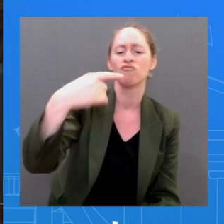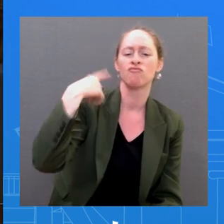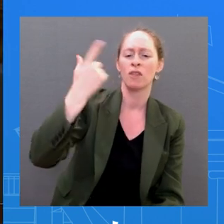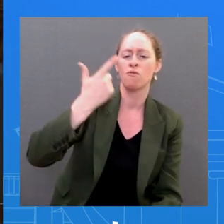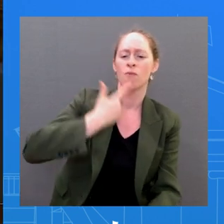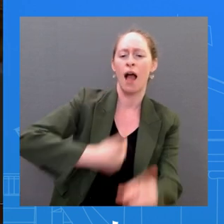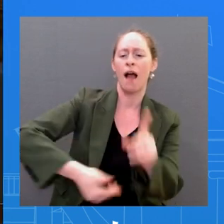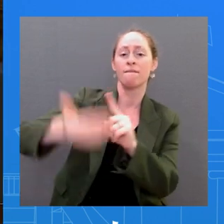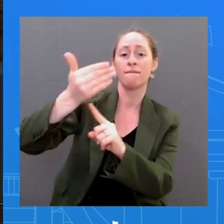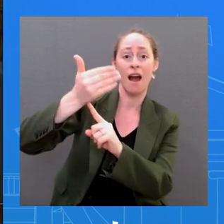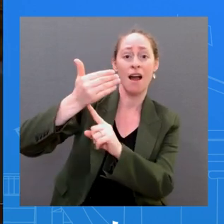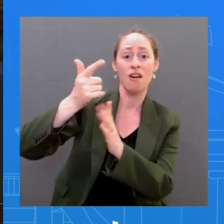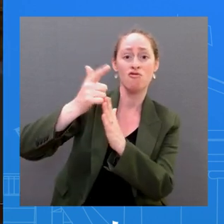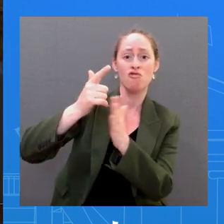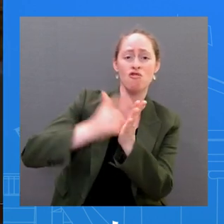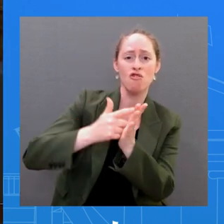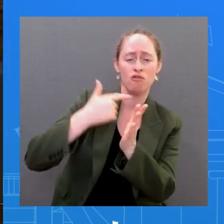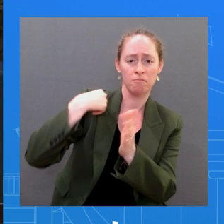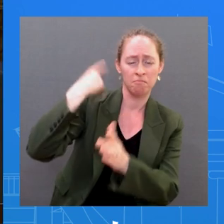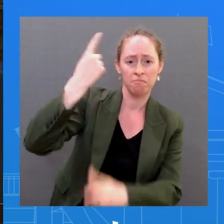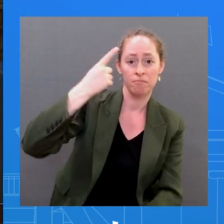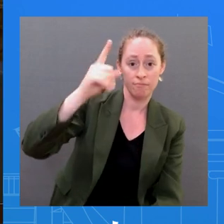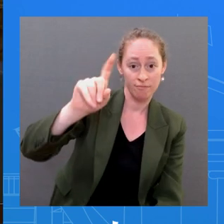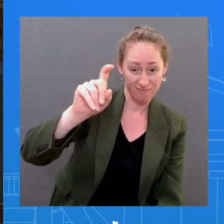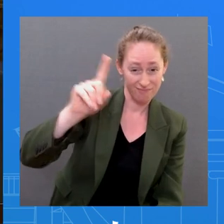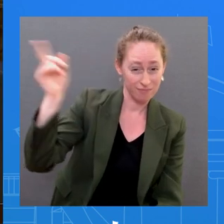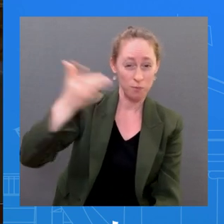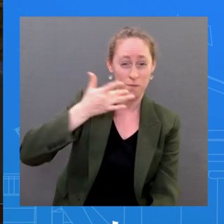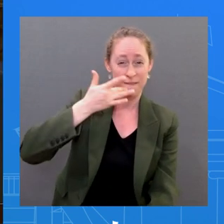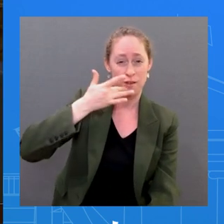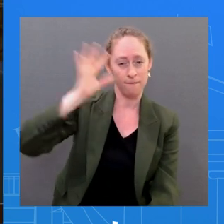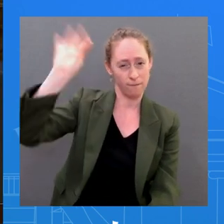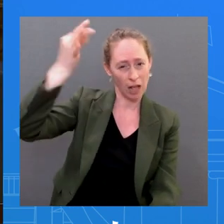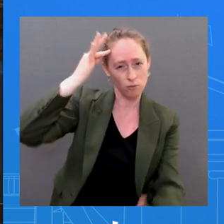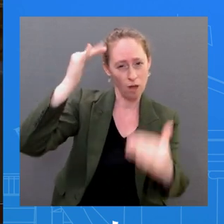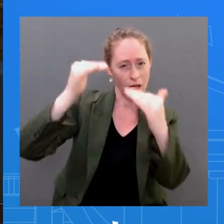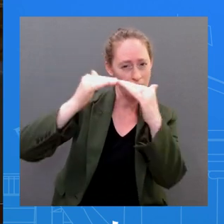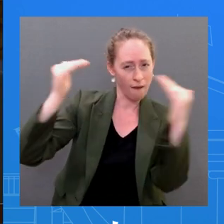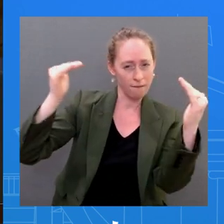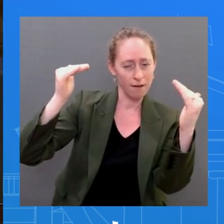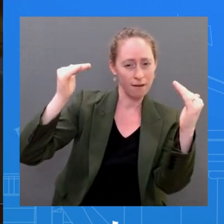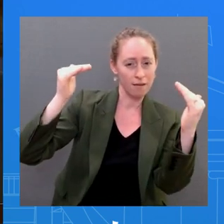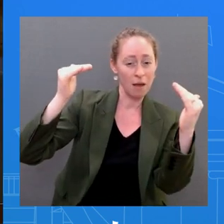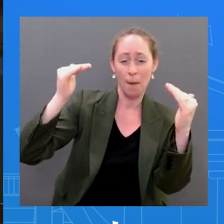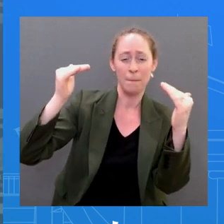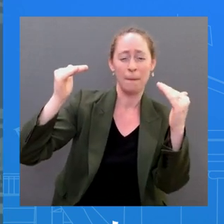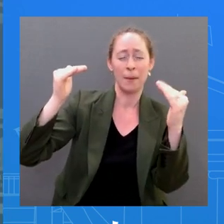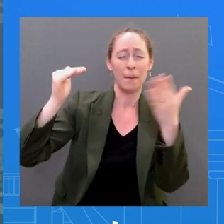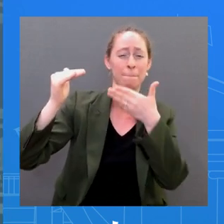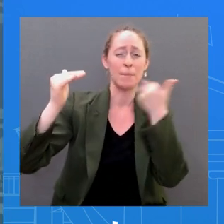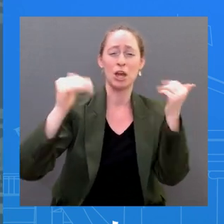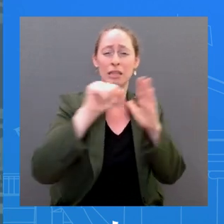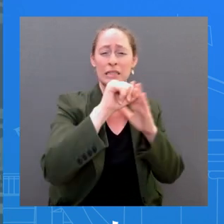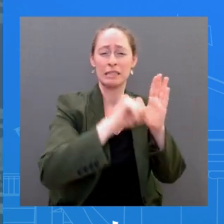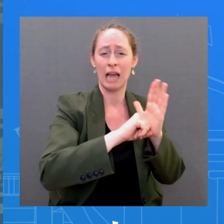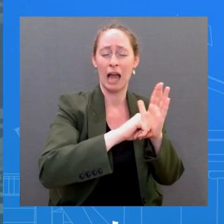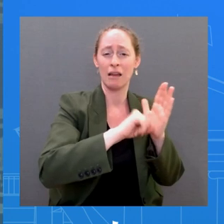flag law, or does he think it's better on a state-by-state level, and the government or the federal government should incentivize states instead? Well, he